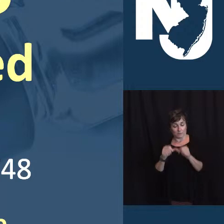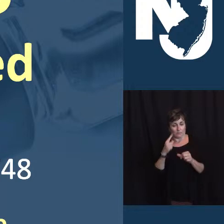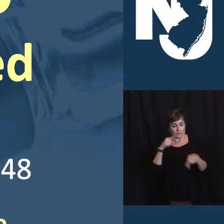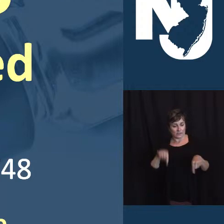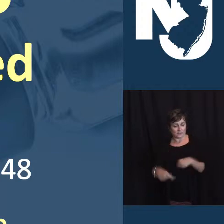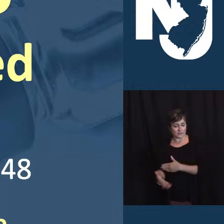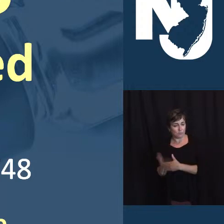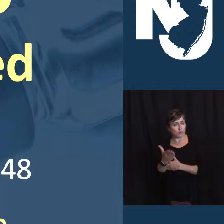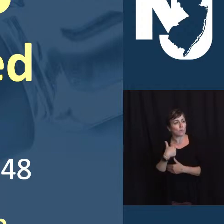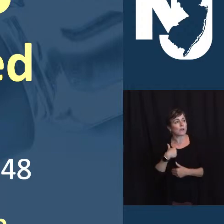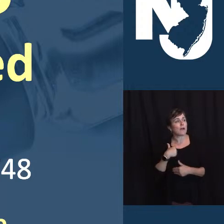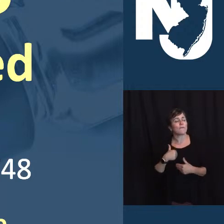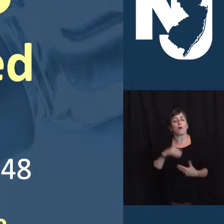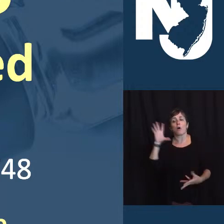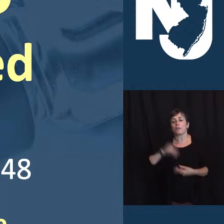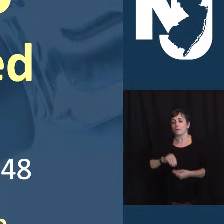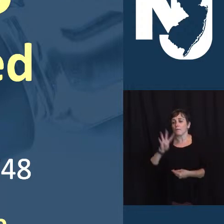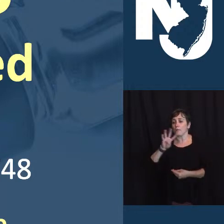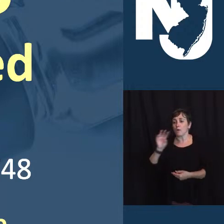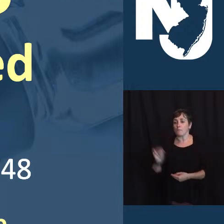reporting